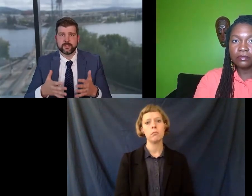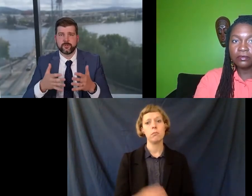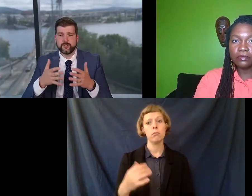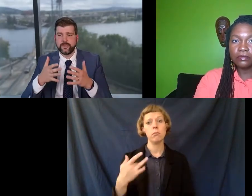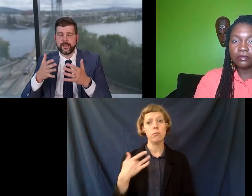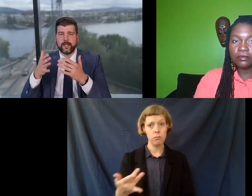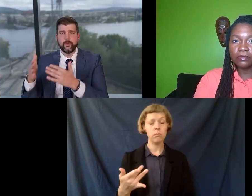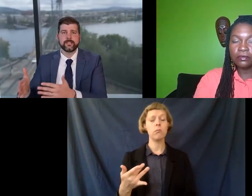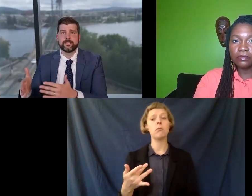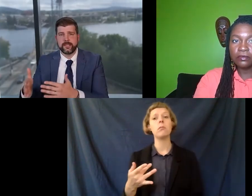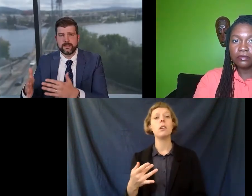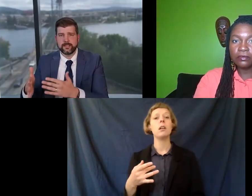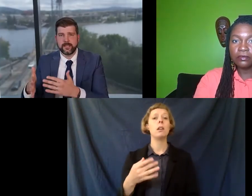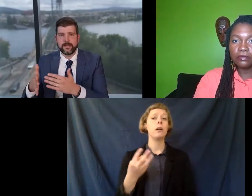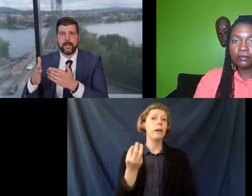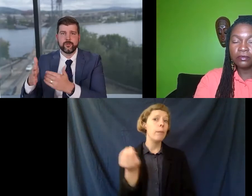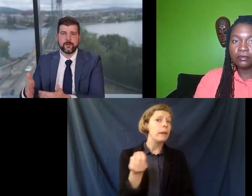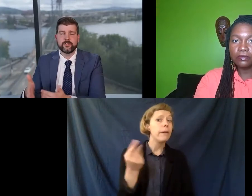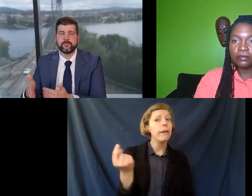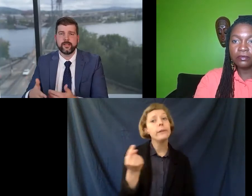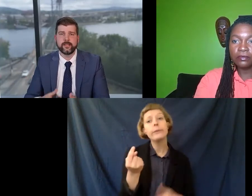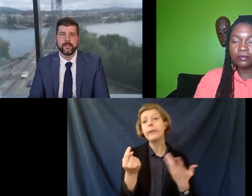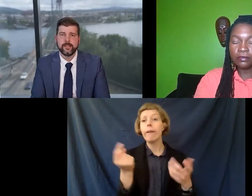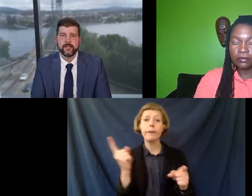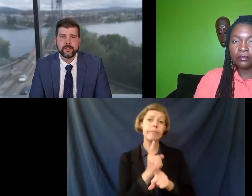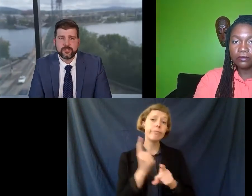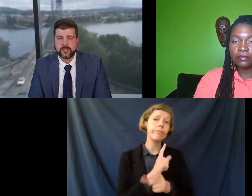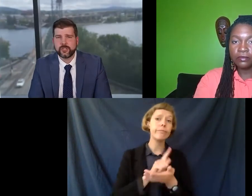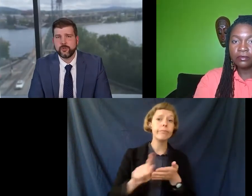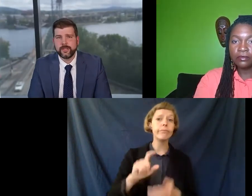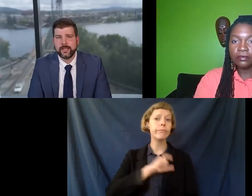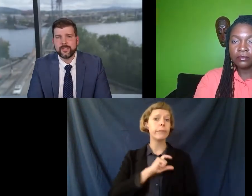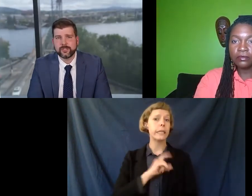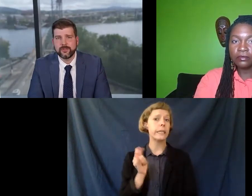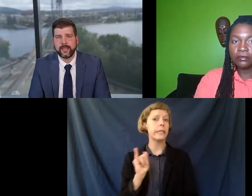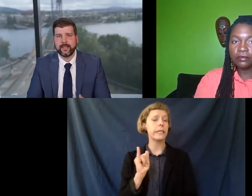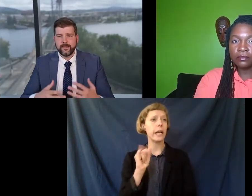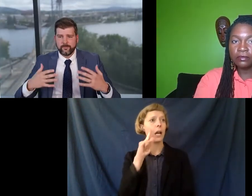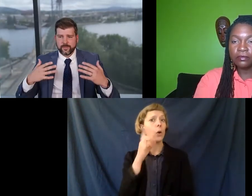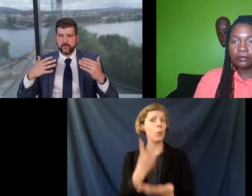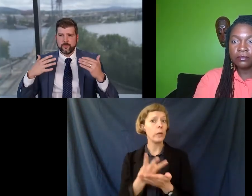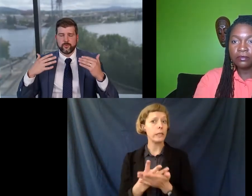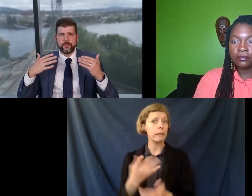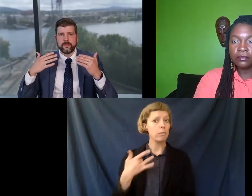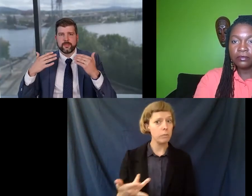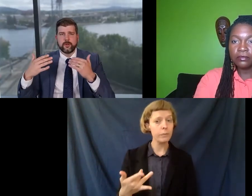And so to then on Wednesday say, now you're our defendant, it's just human nature